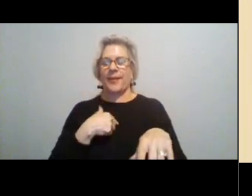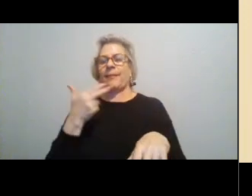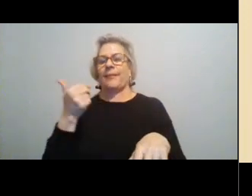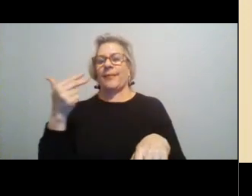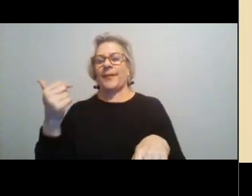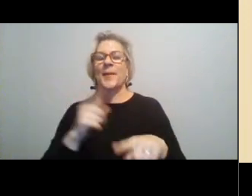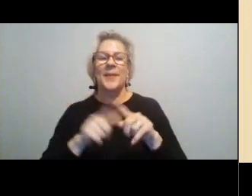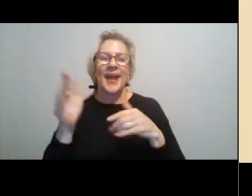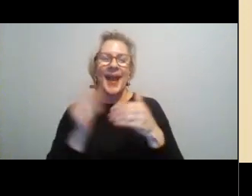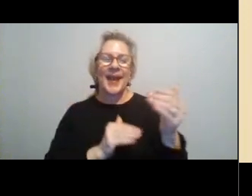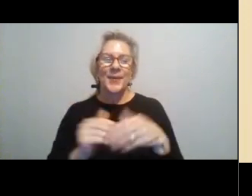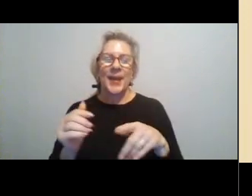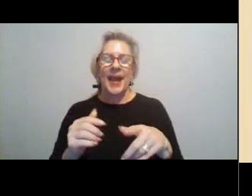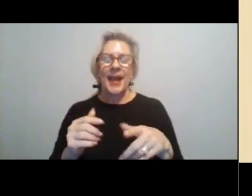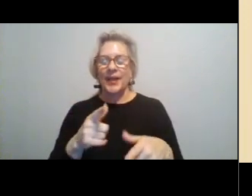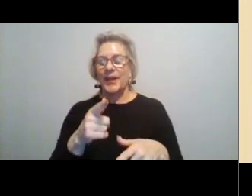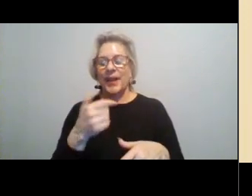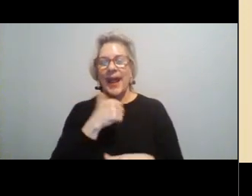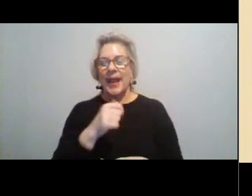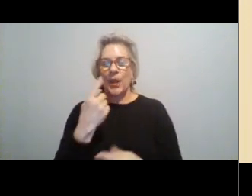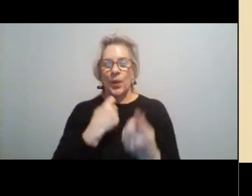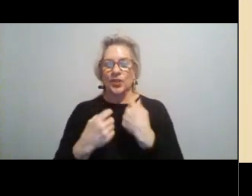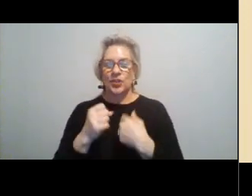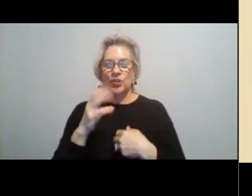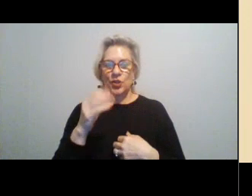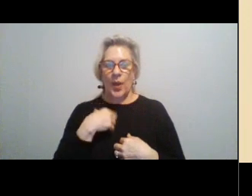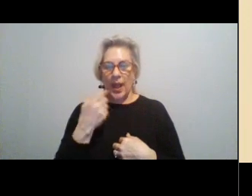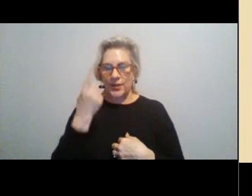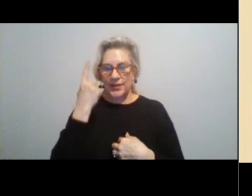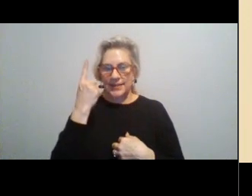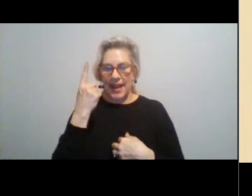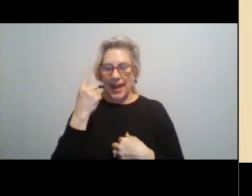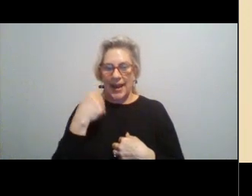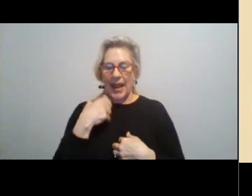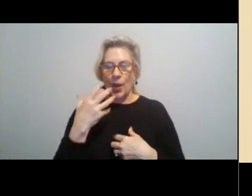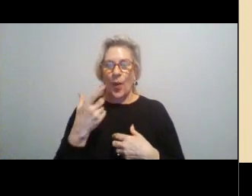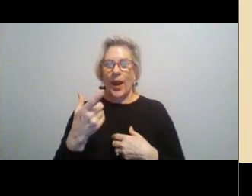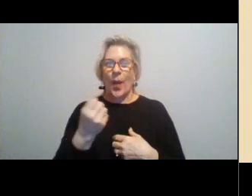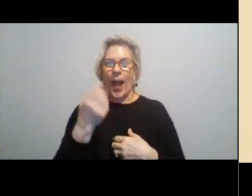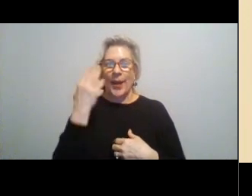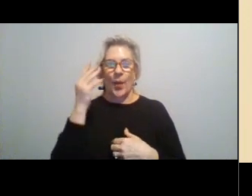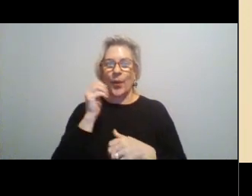do realize that I stand between everyone in the doorway, so I don't want to hold anybody up.